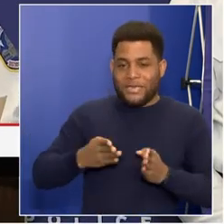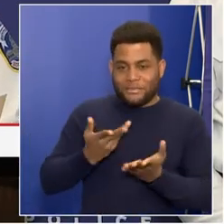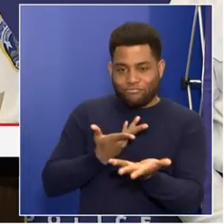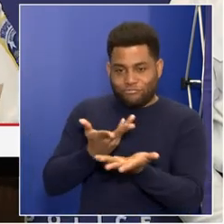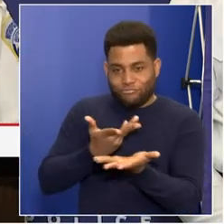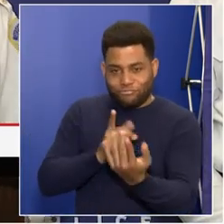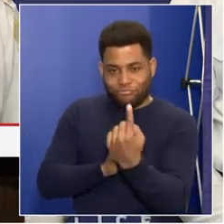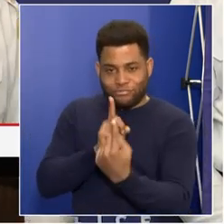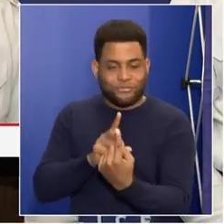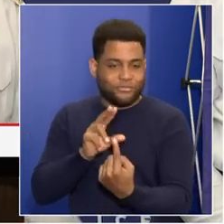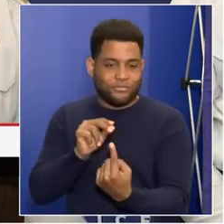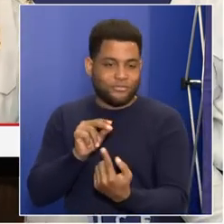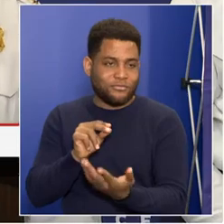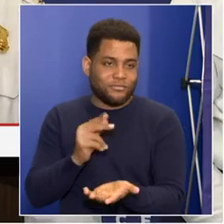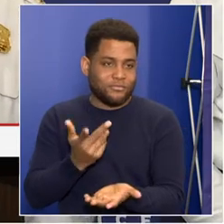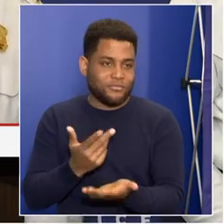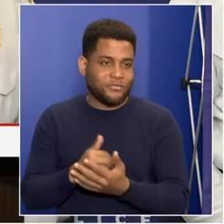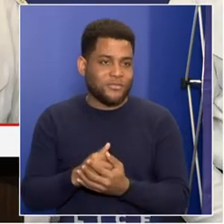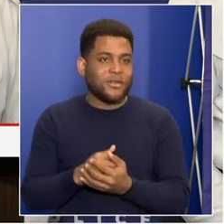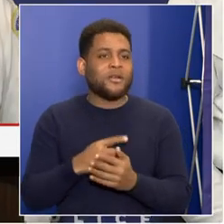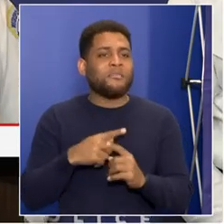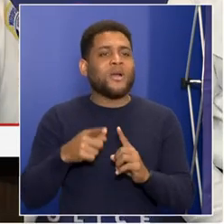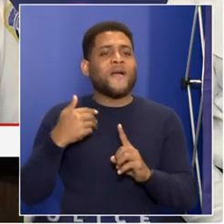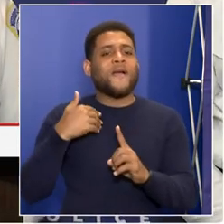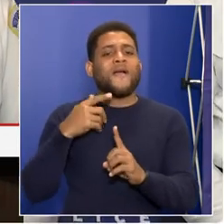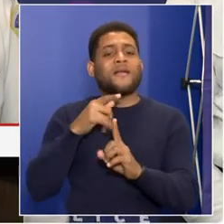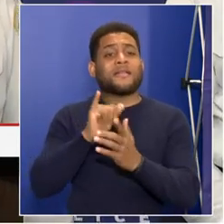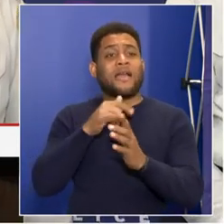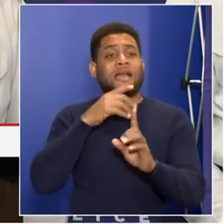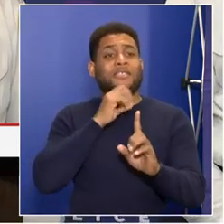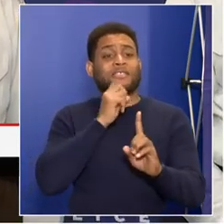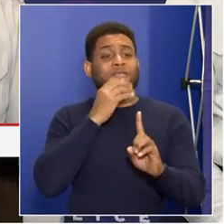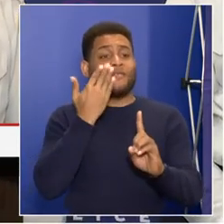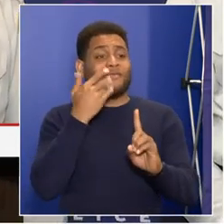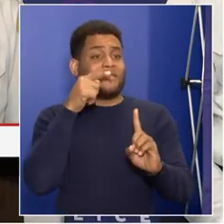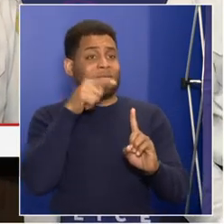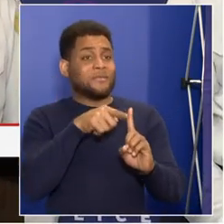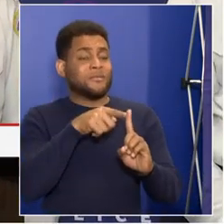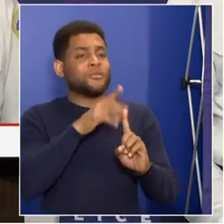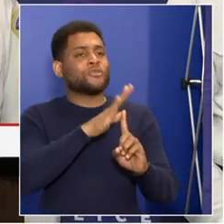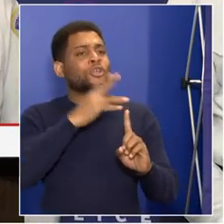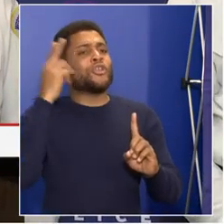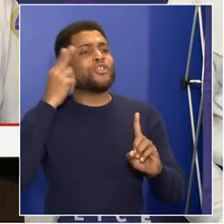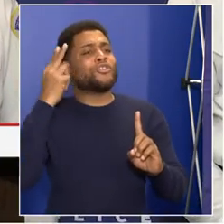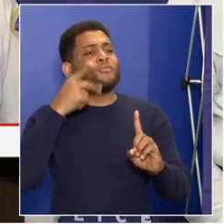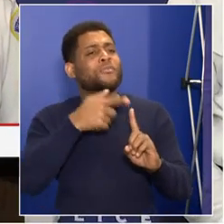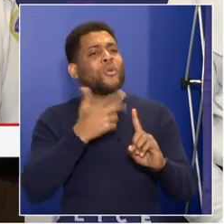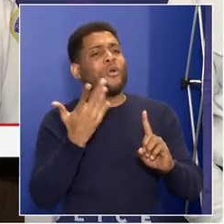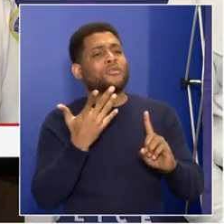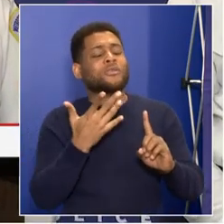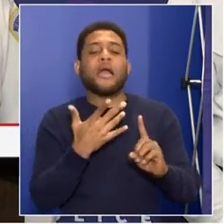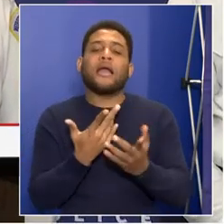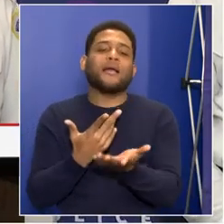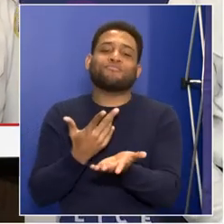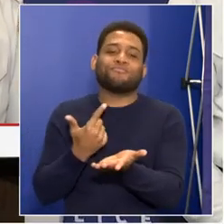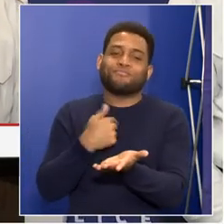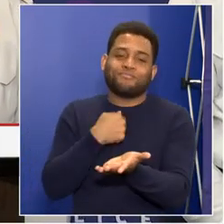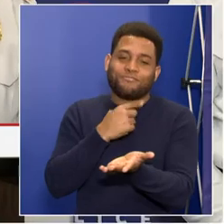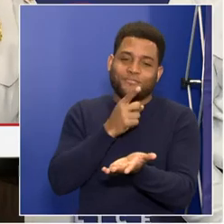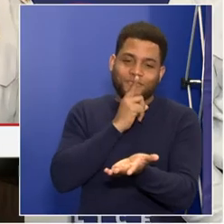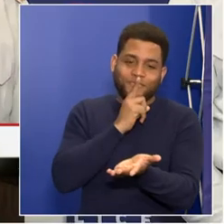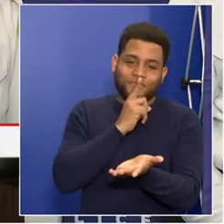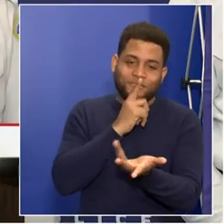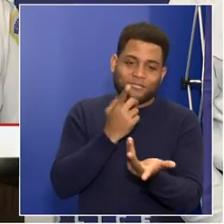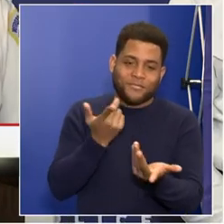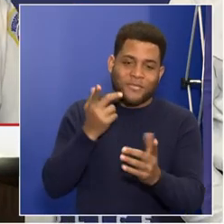juvenile. Can either of you comment? I know every case matters to you, but here you have a guy who's helped the U.S. military in Afghanistan, comes